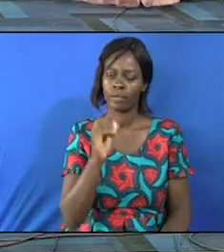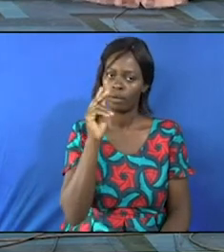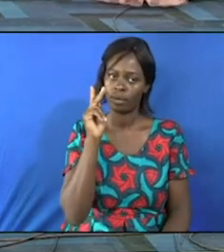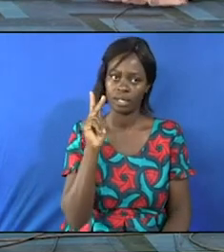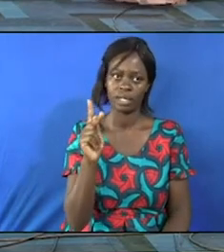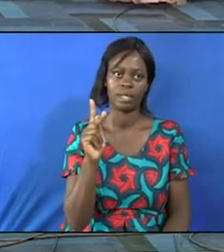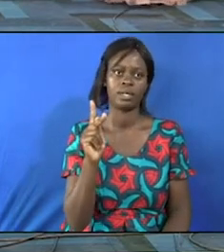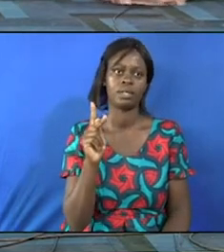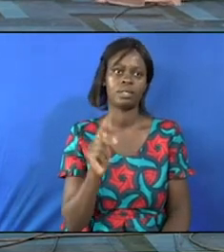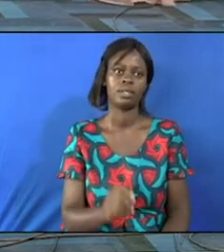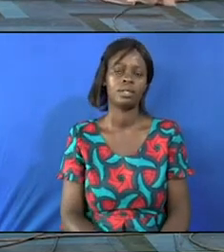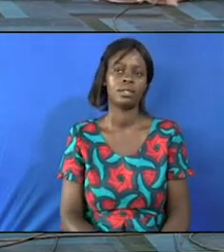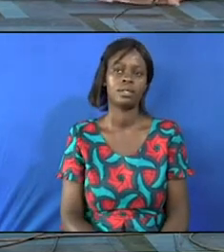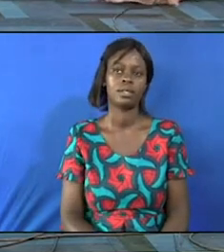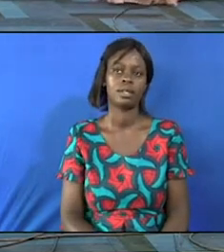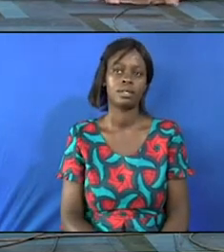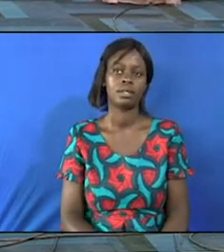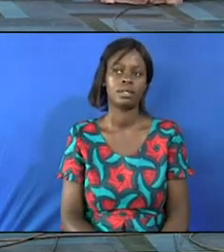Okay.